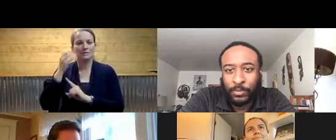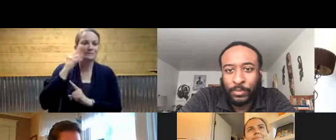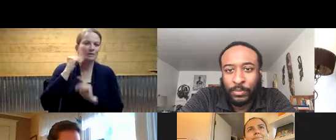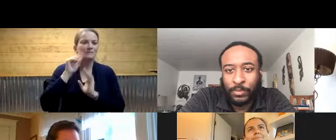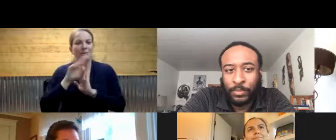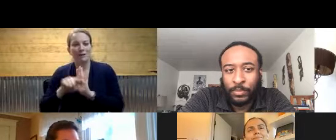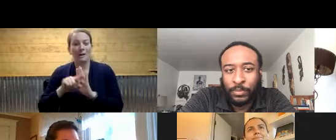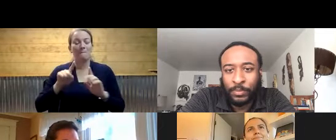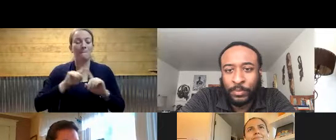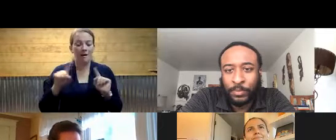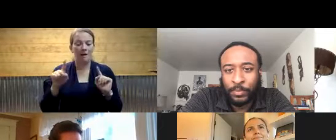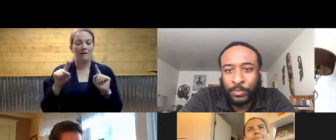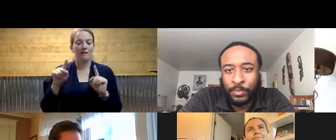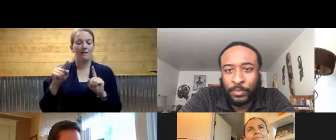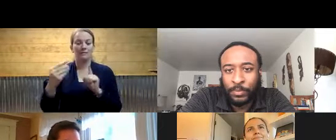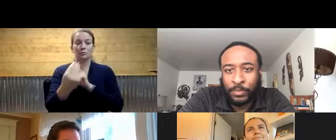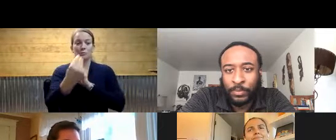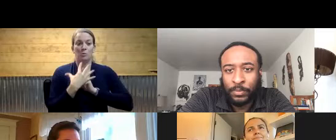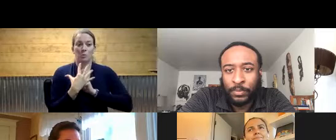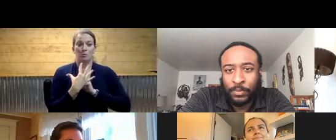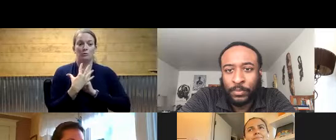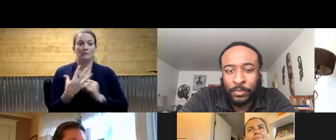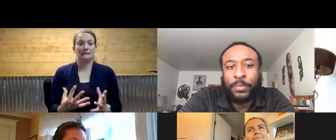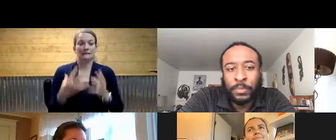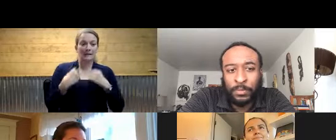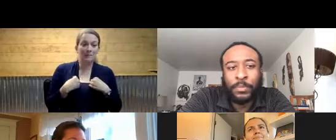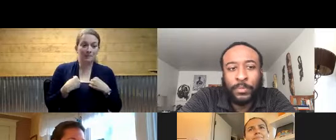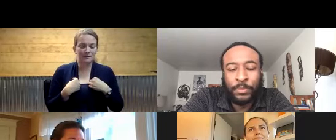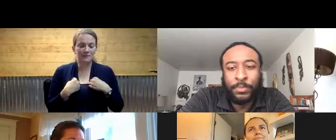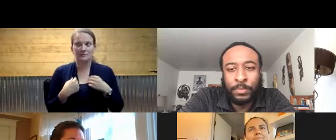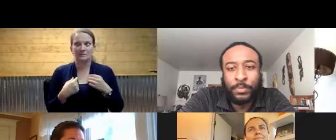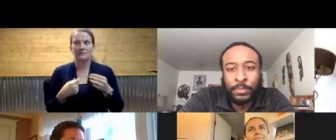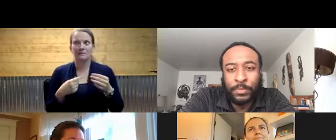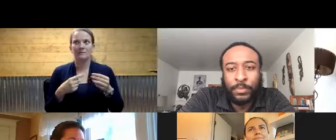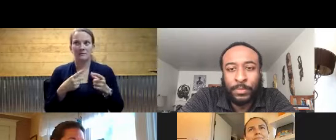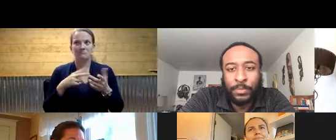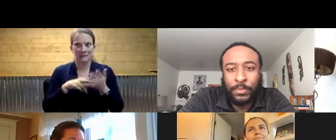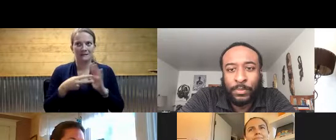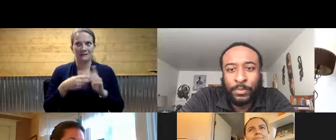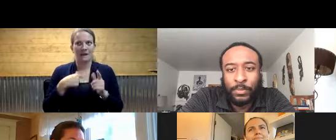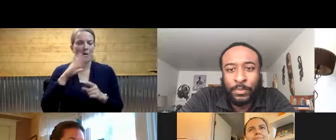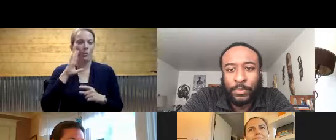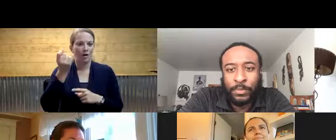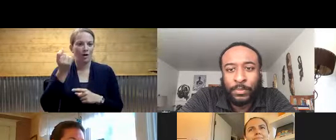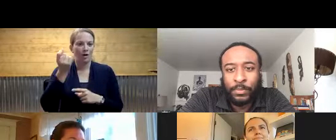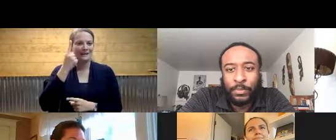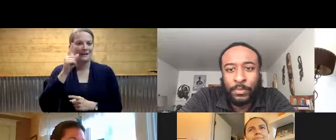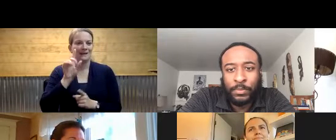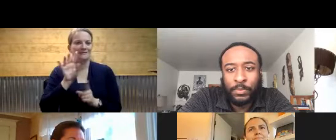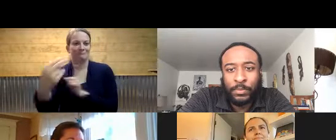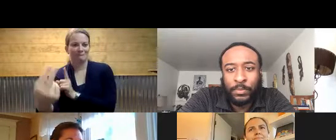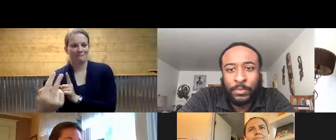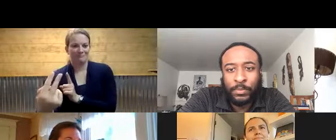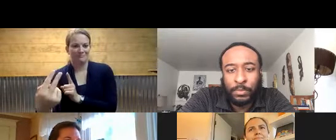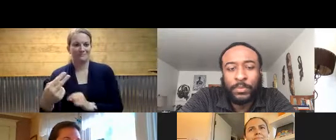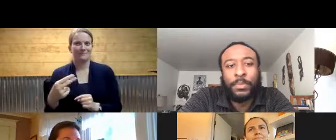exposing yourself to it, you actually understand how someone else thinks. So it kind of like broadens your understanding as well. So I feel like it's like